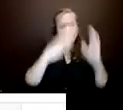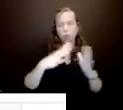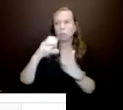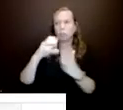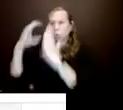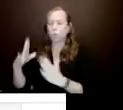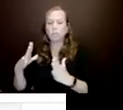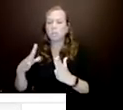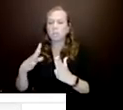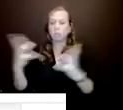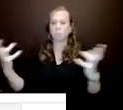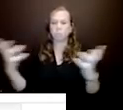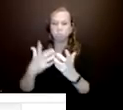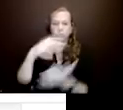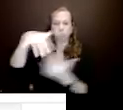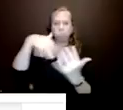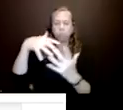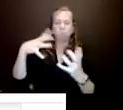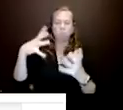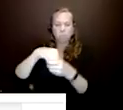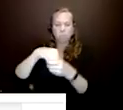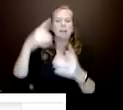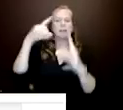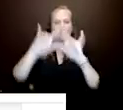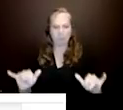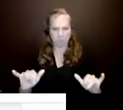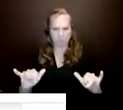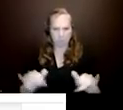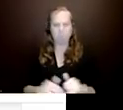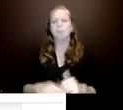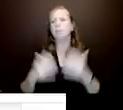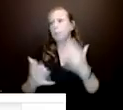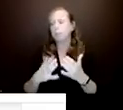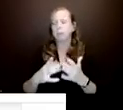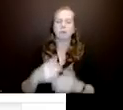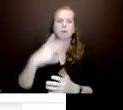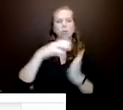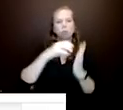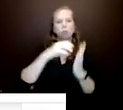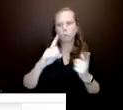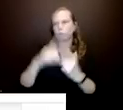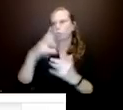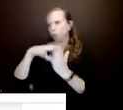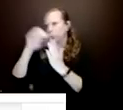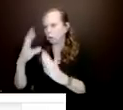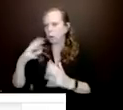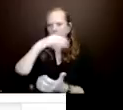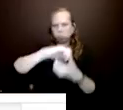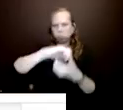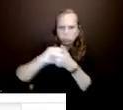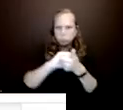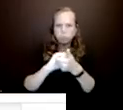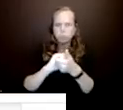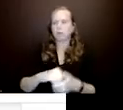whereas asynchronous would be that independent study, perhaps student-to-student collaboration, pre-assigned work,